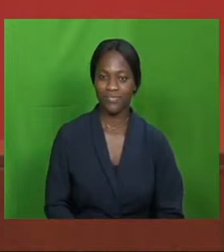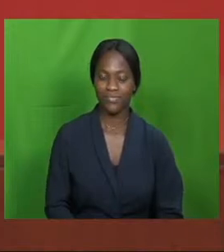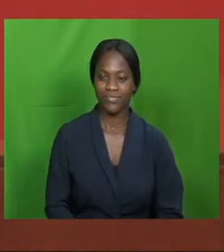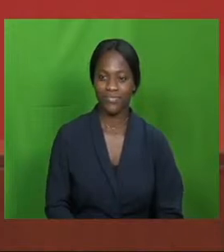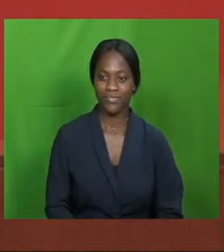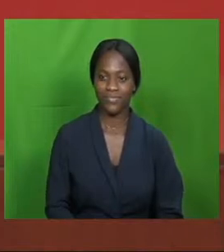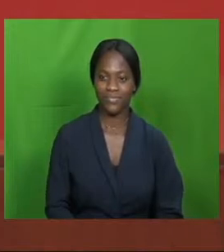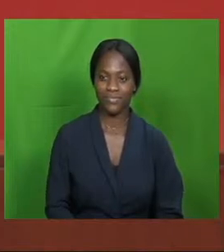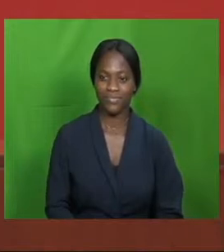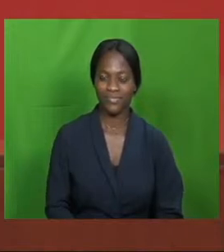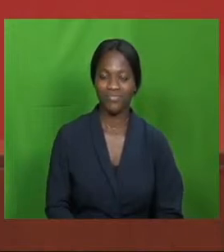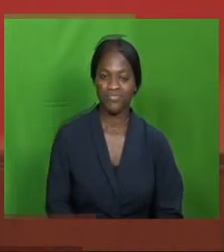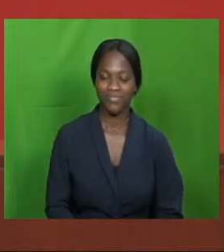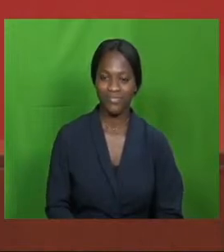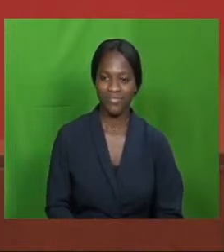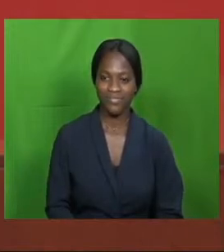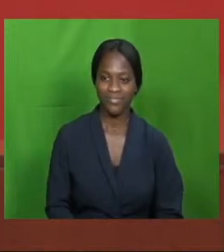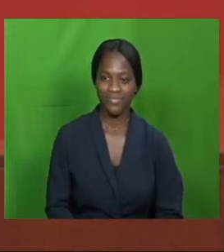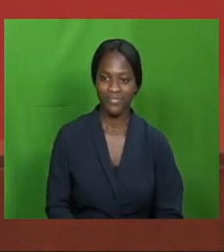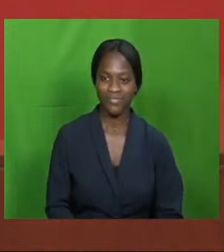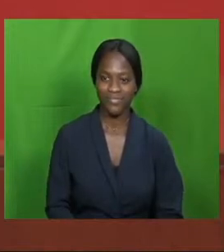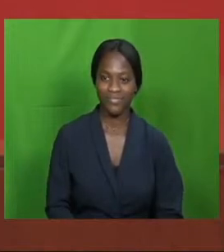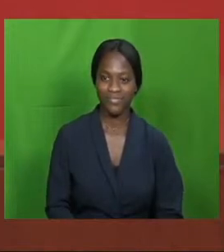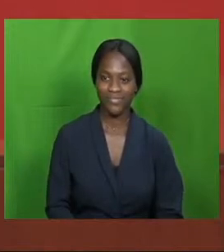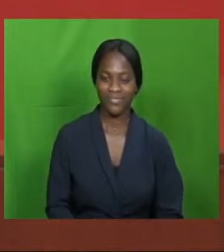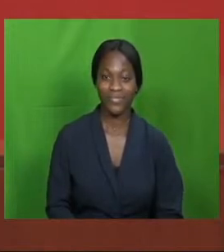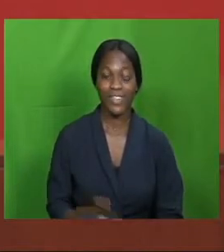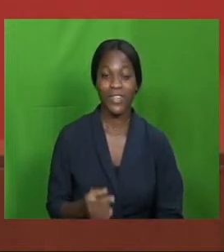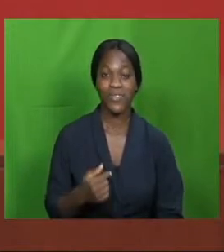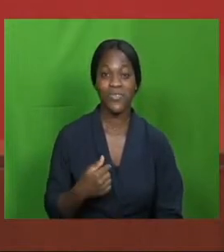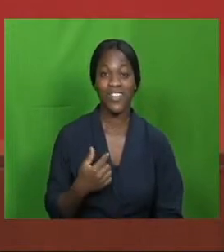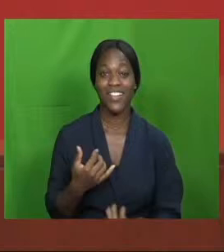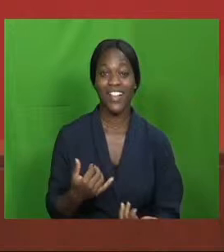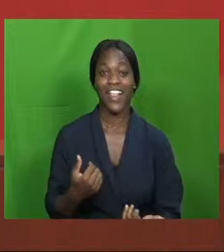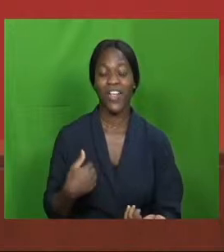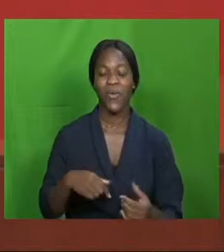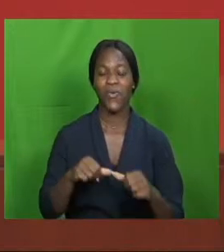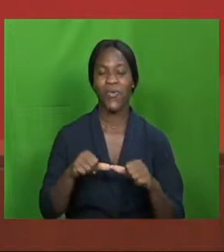With this, we move to item